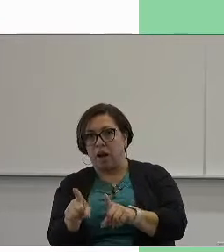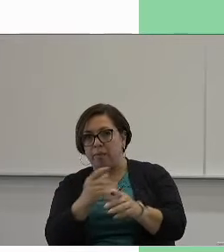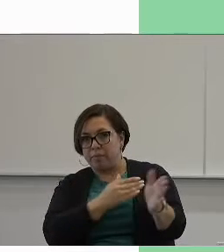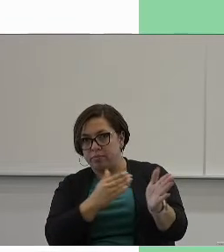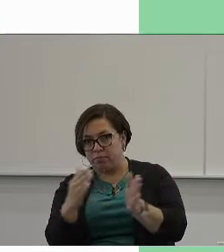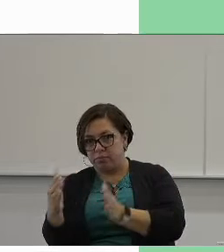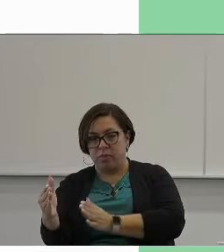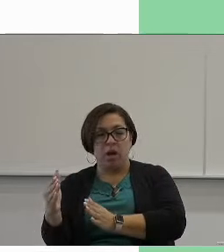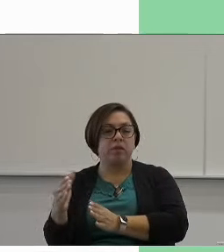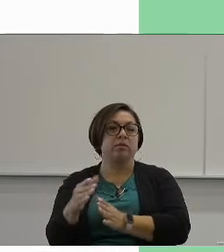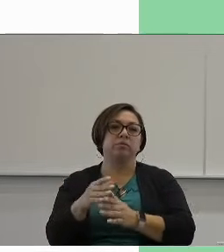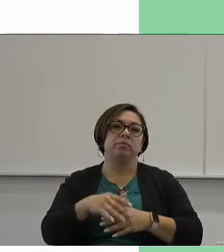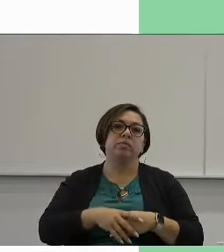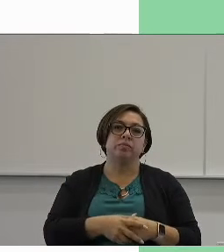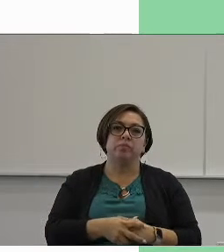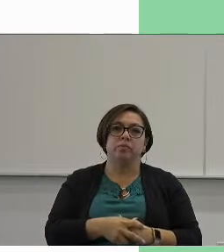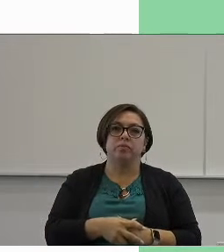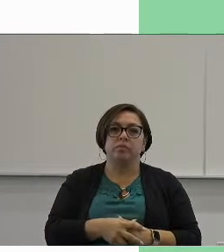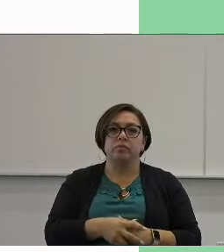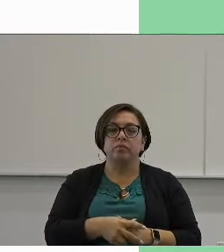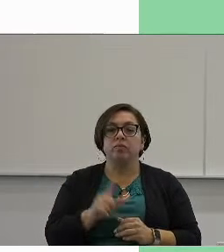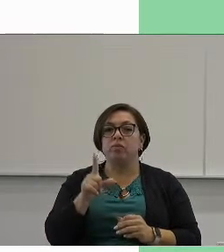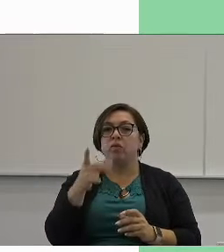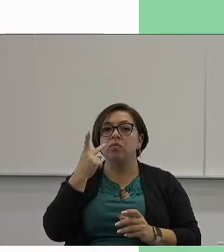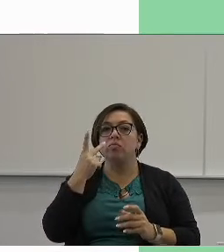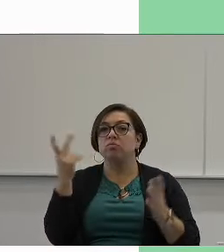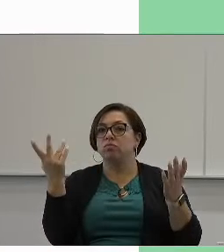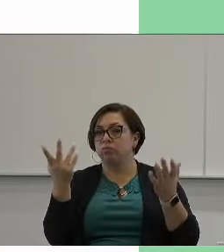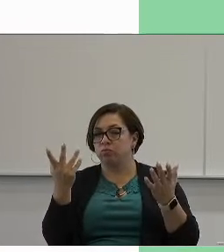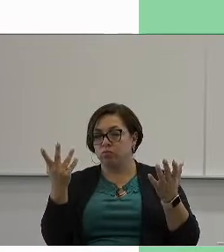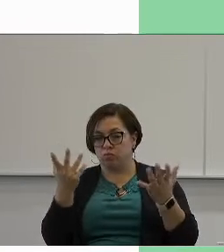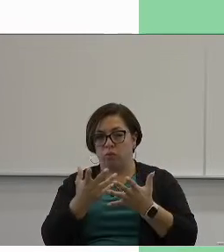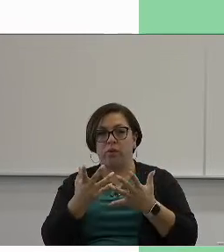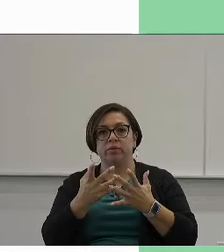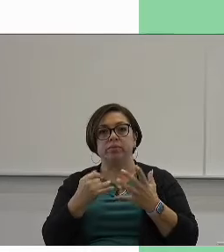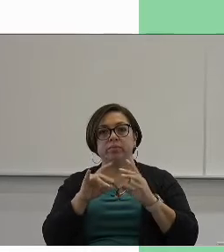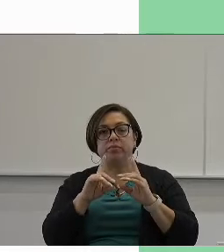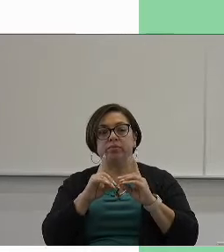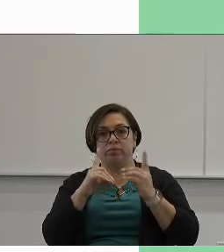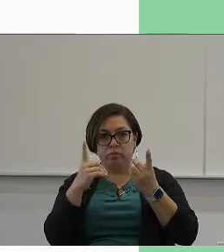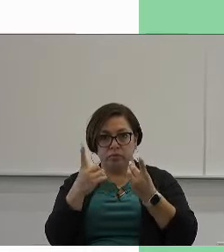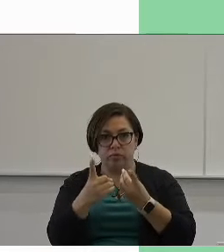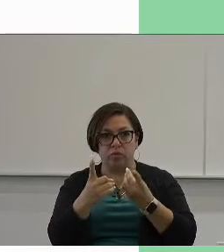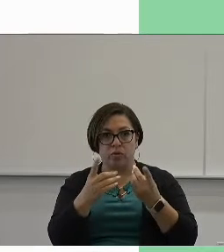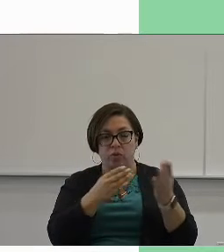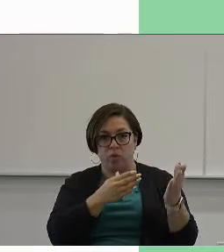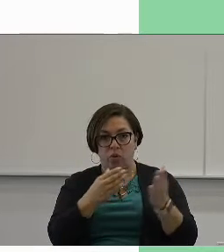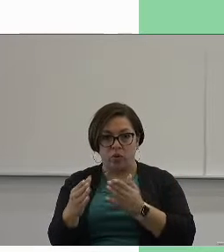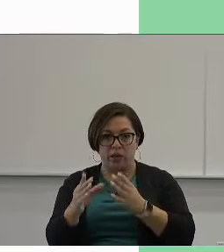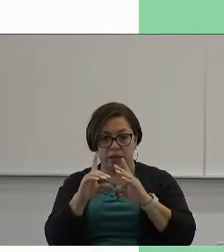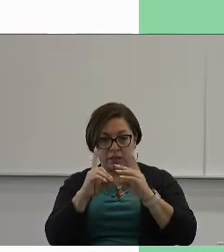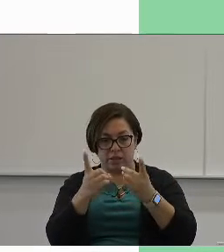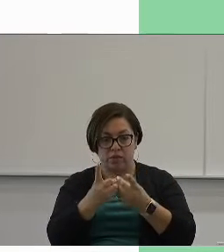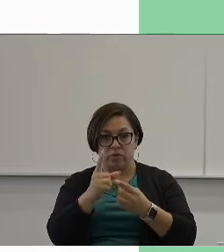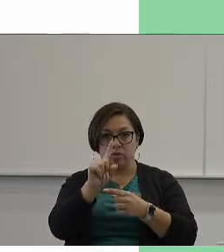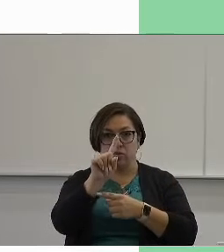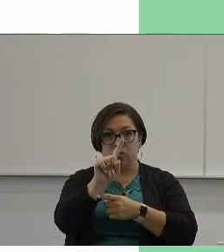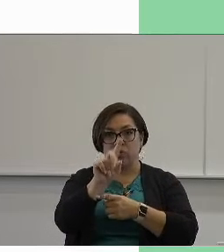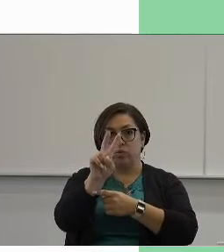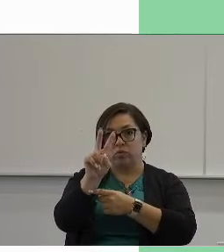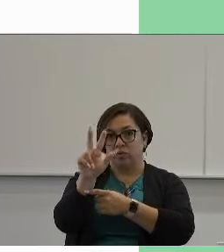current trustee districts. And what you'll see is the way the district is organized is Districts 1, 2, and